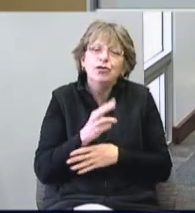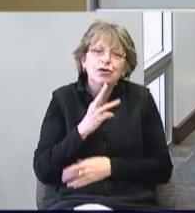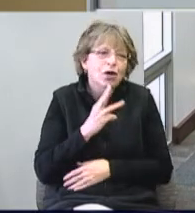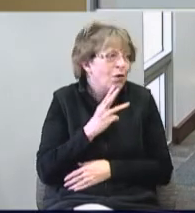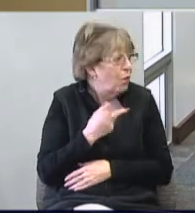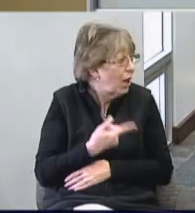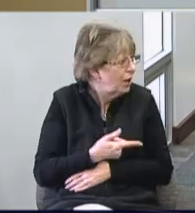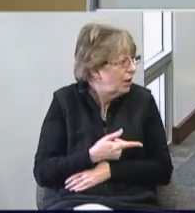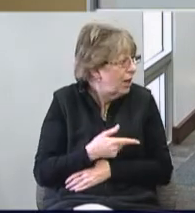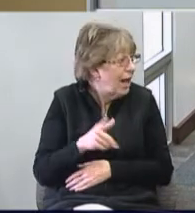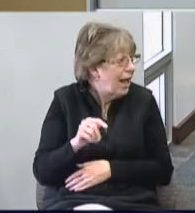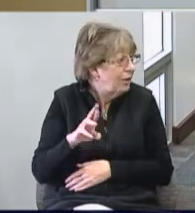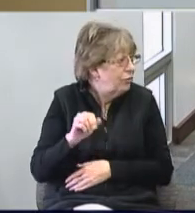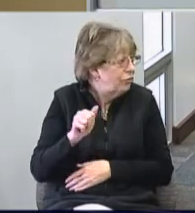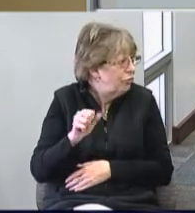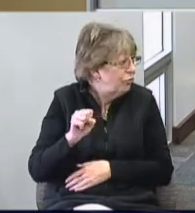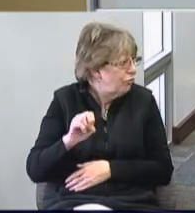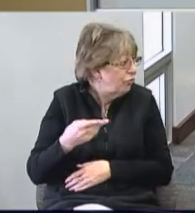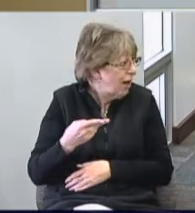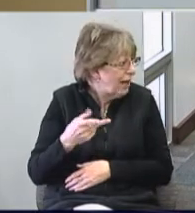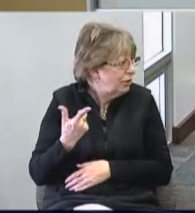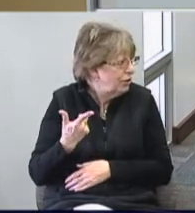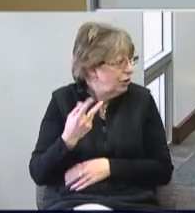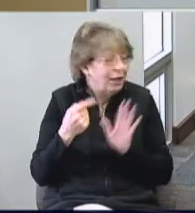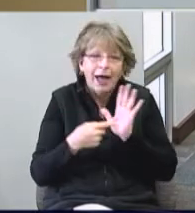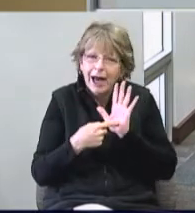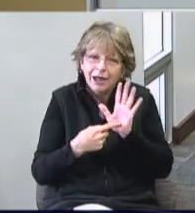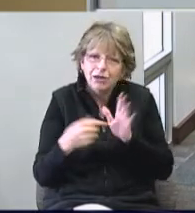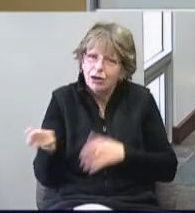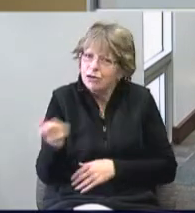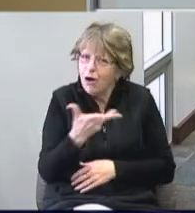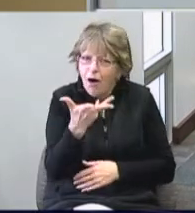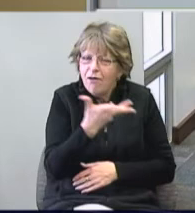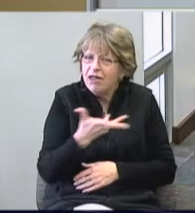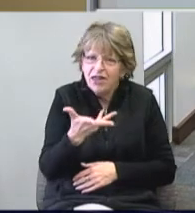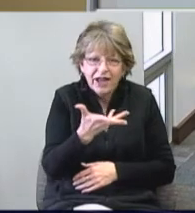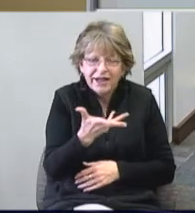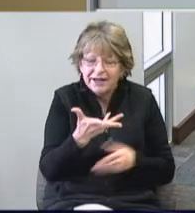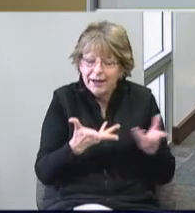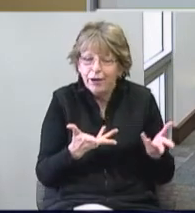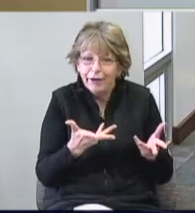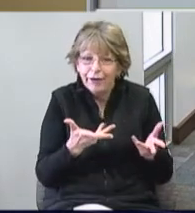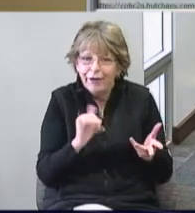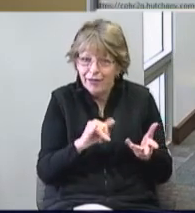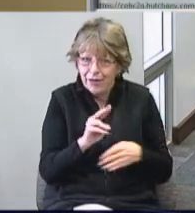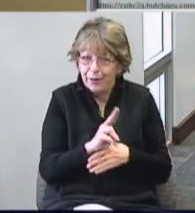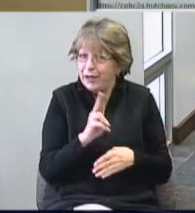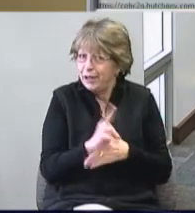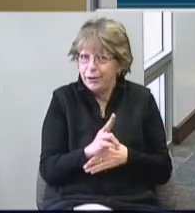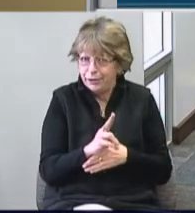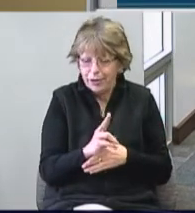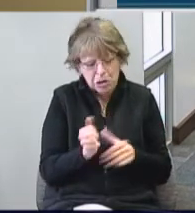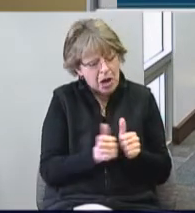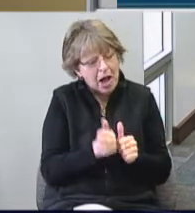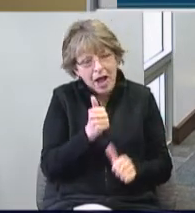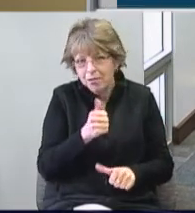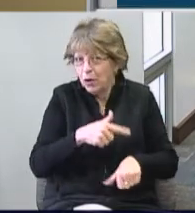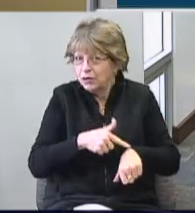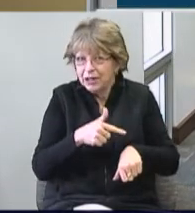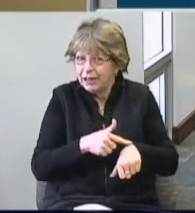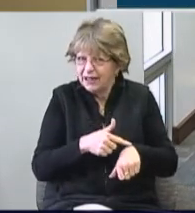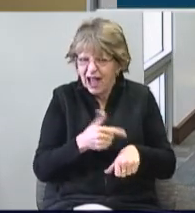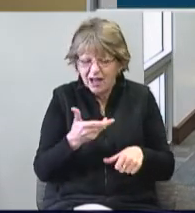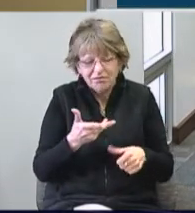The refuse, recycle carts, sewer, and stormwater, those don't change, so there's really no graph or any report on